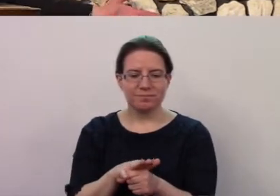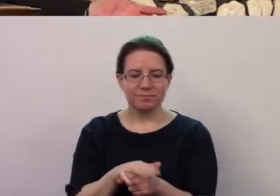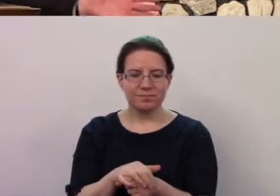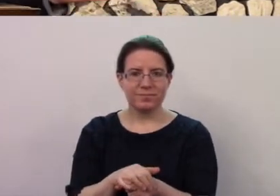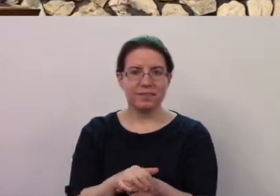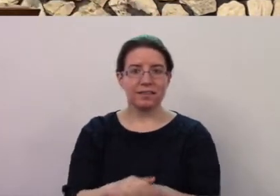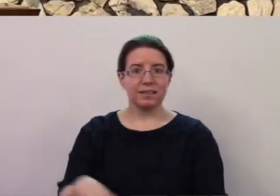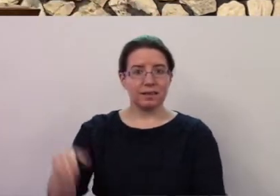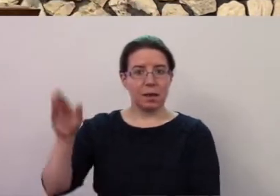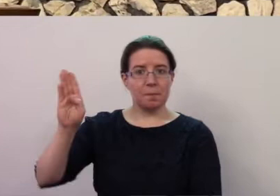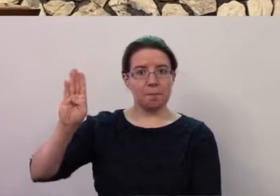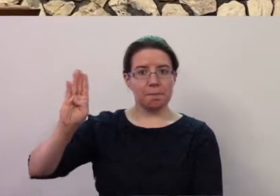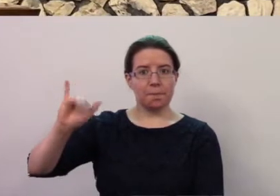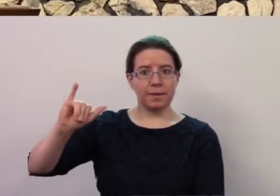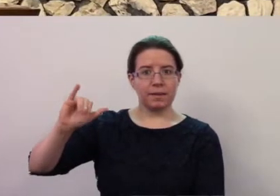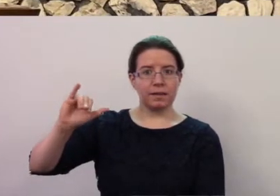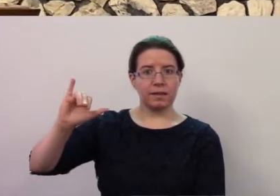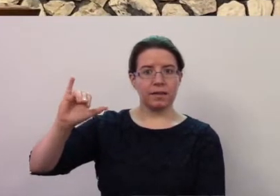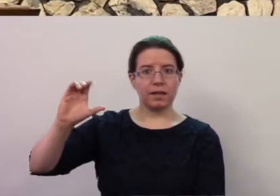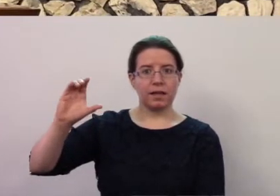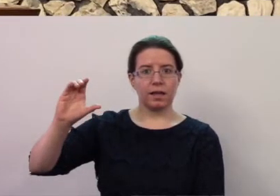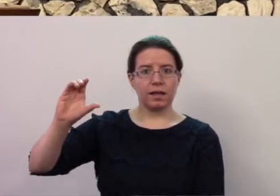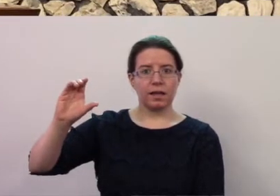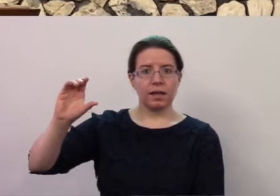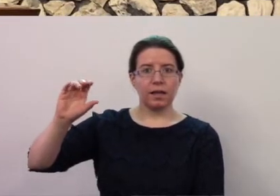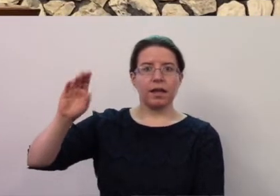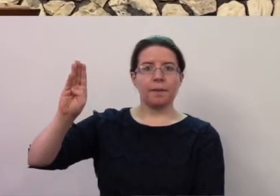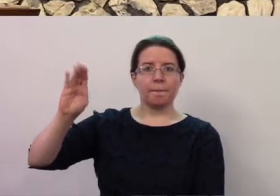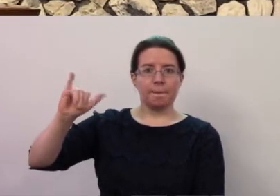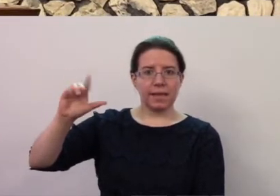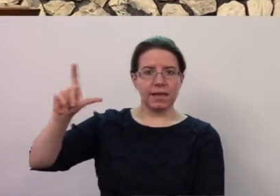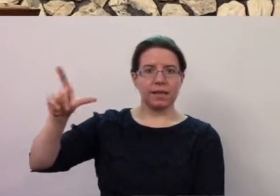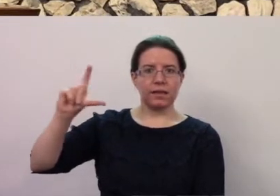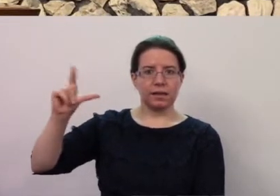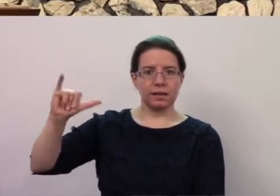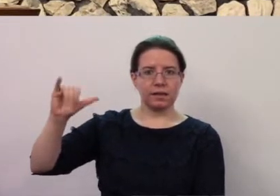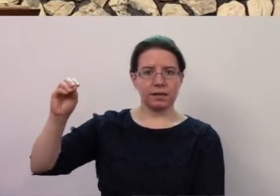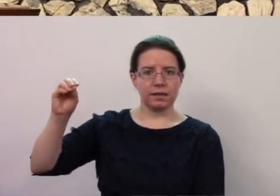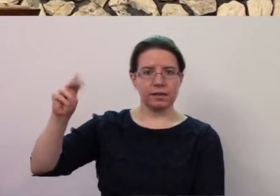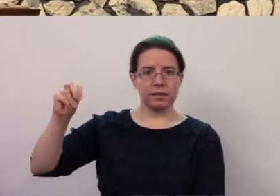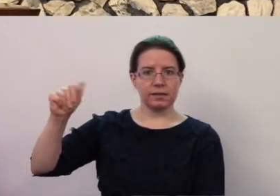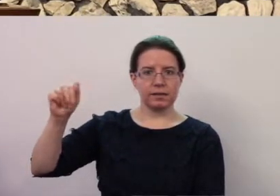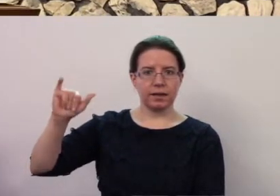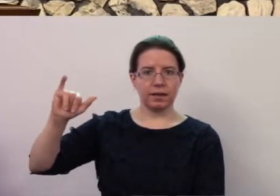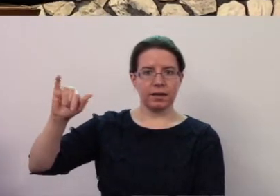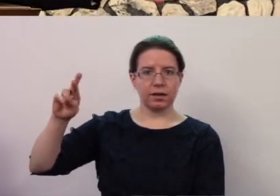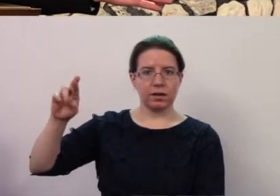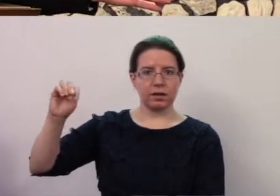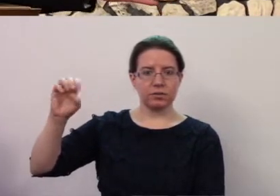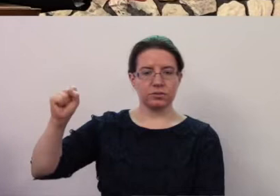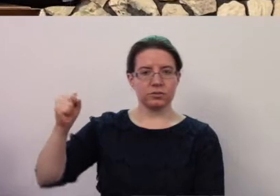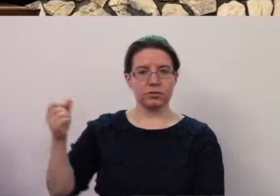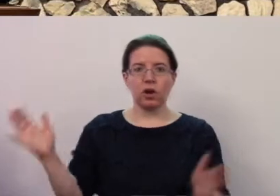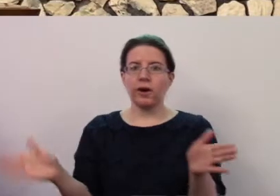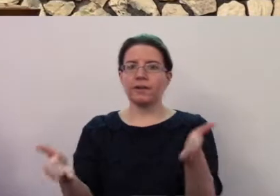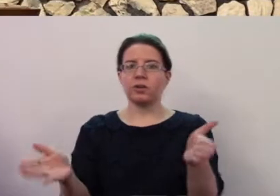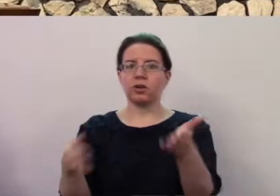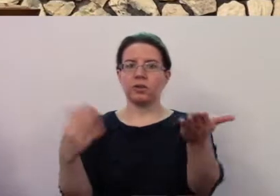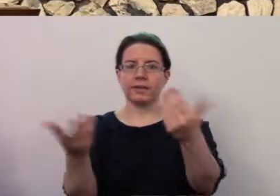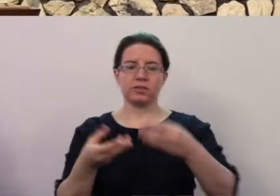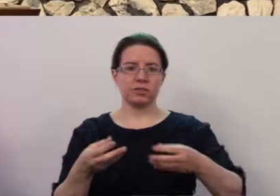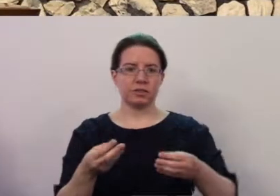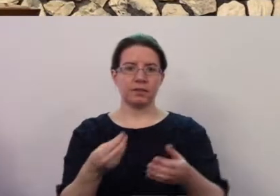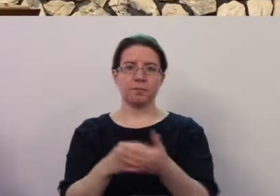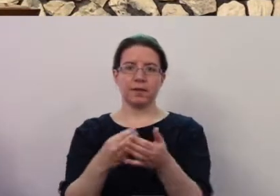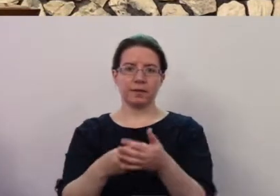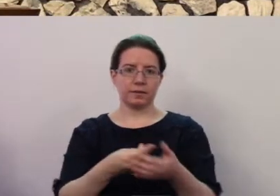dollars. And some of the, I read the other day where the billionaires of the world are encouraged to give a good